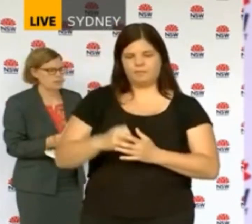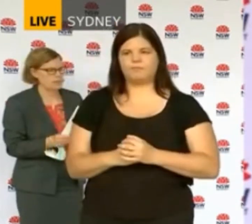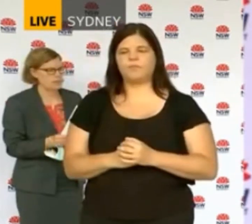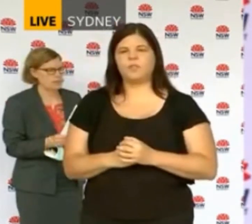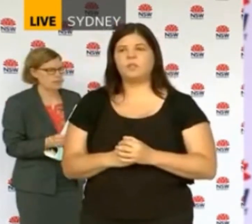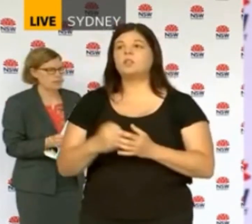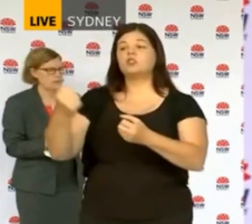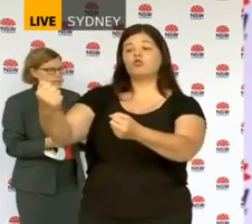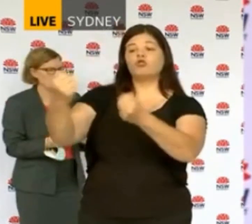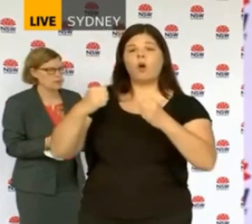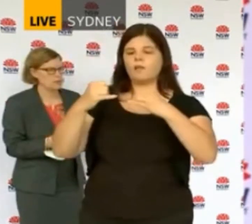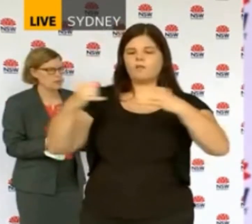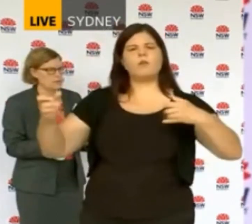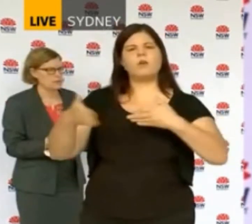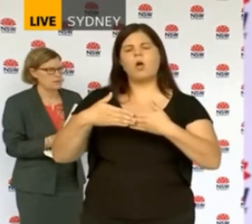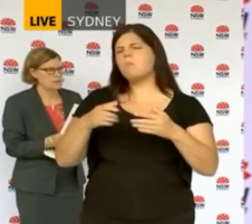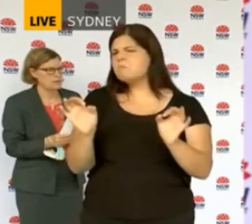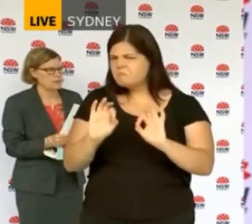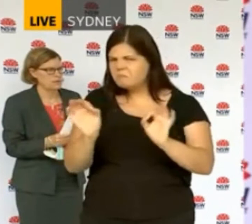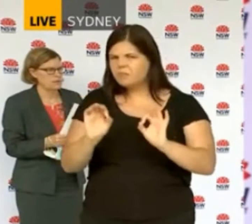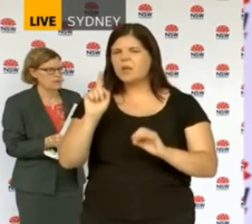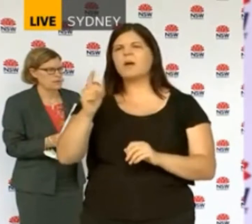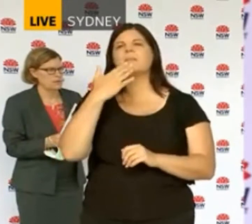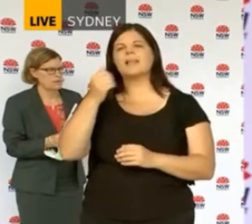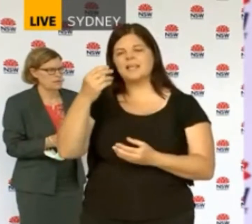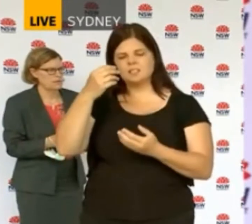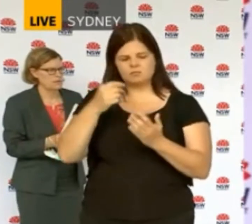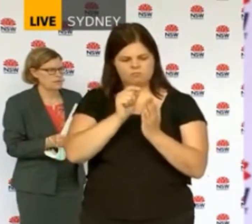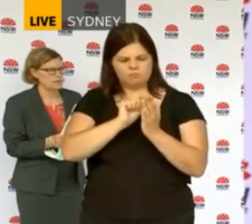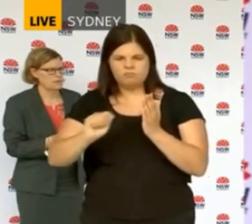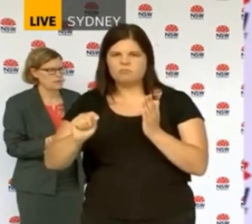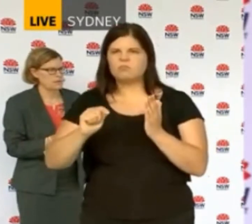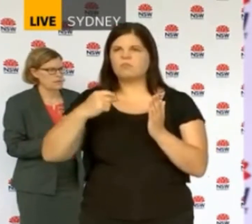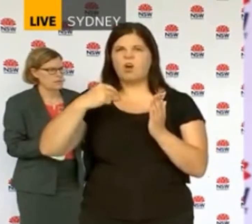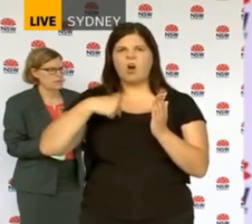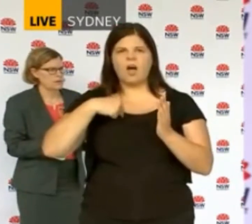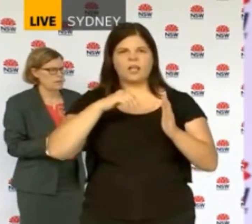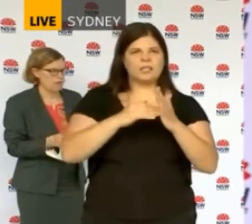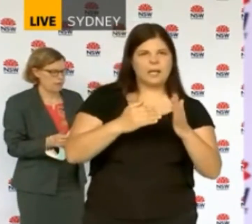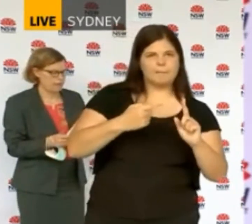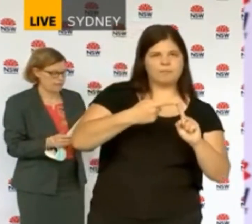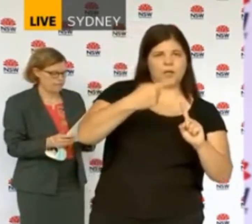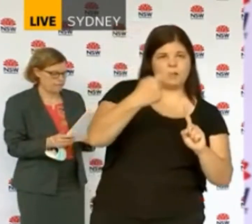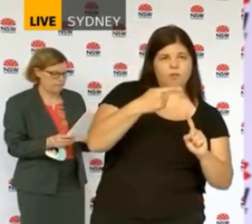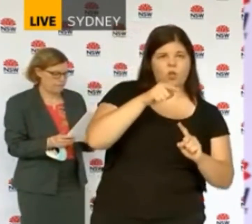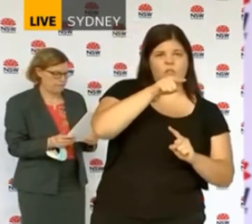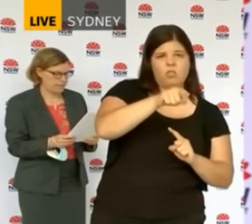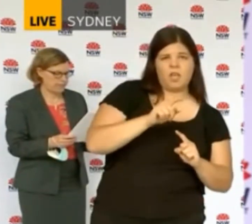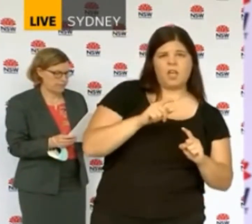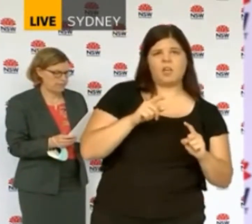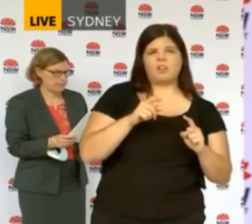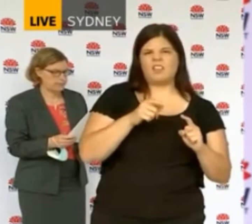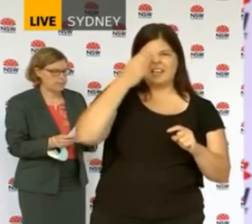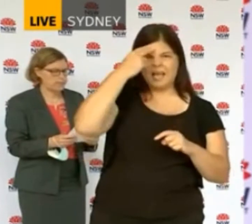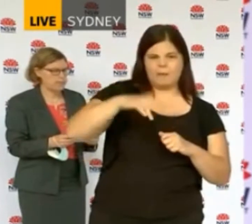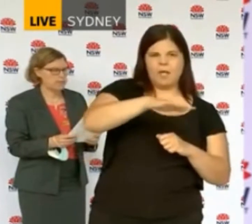I've indicated, but please try and document exactly your travel itinerary so that if, in case something occurs and we get in